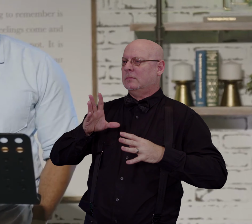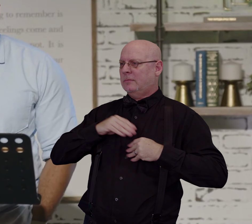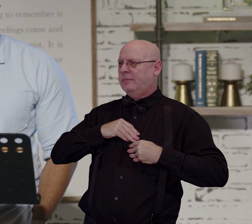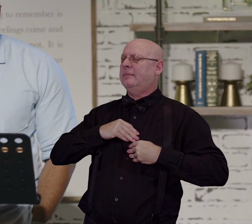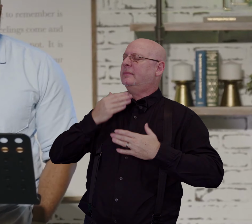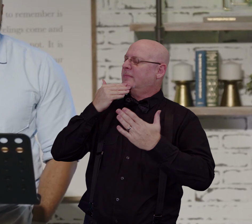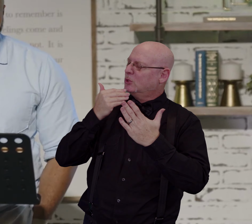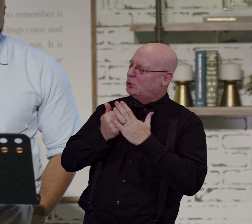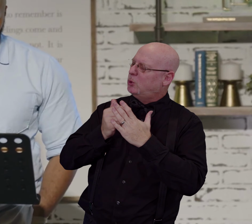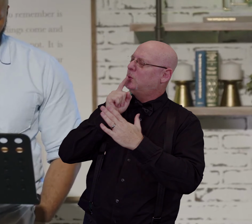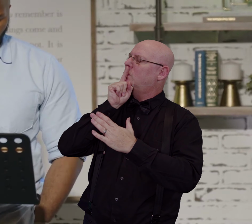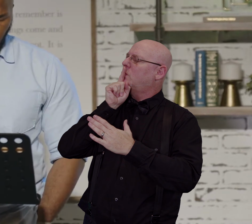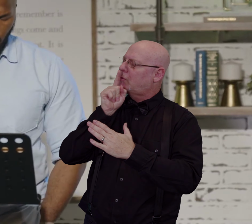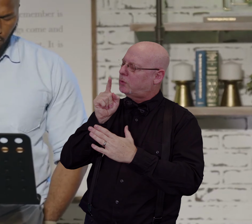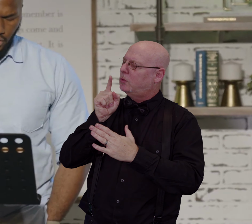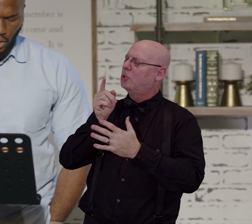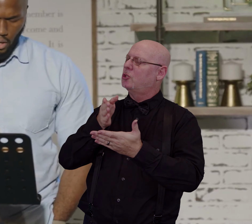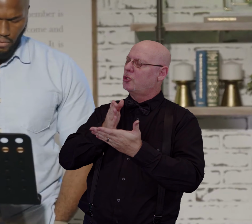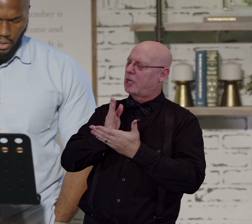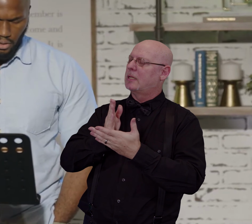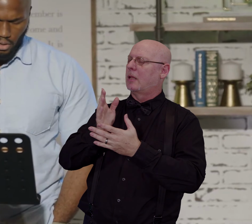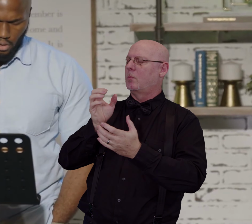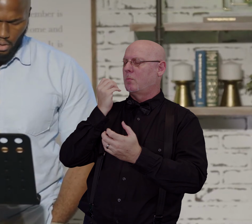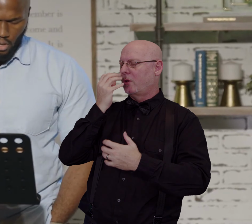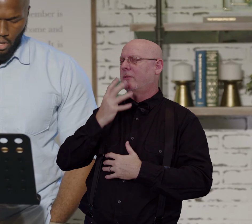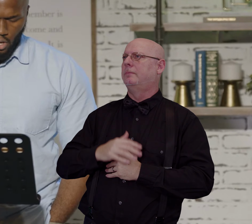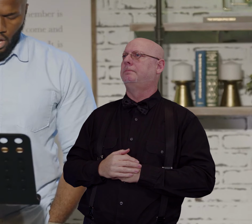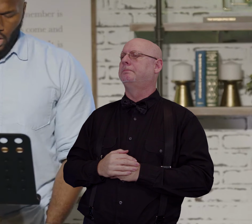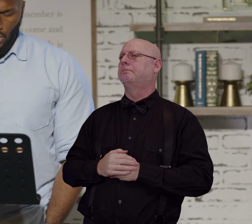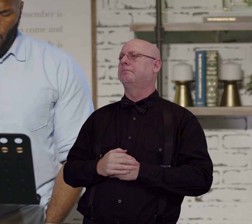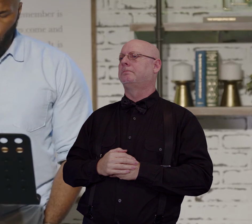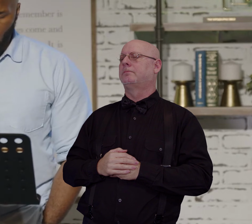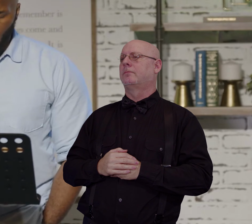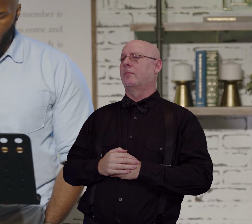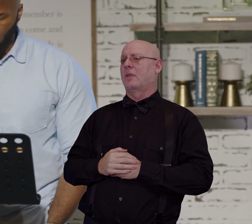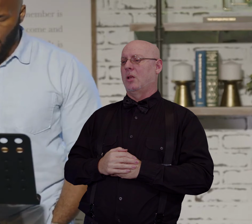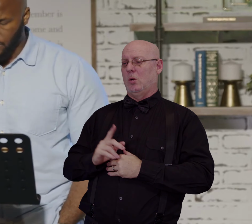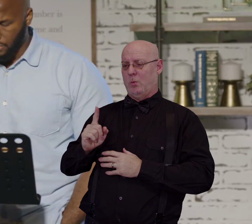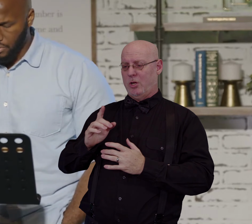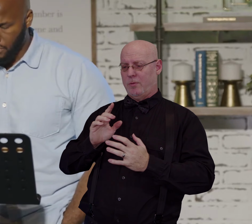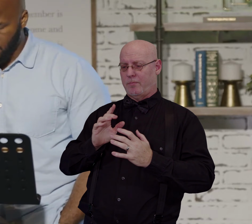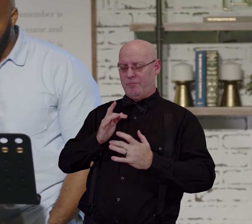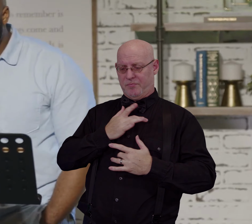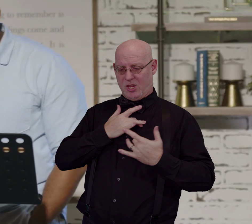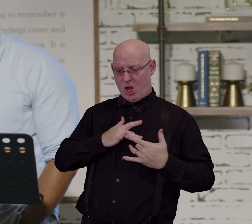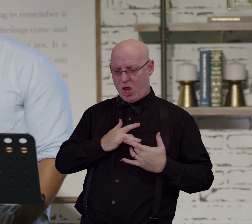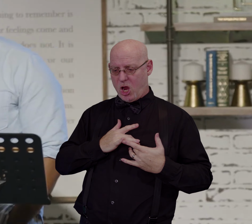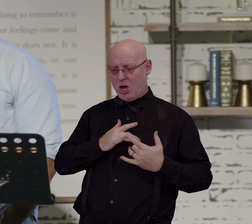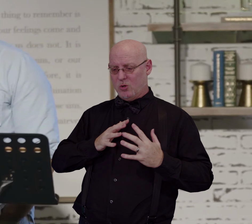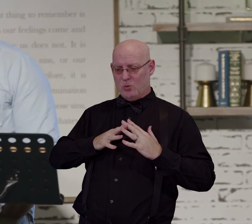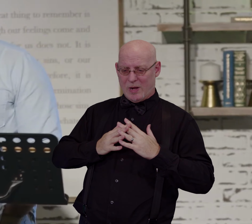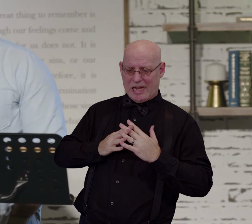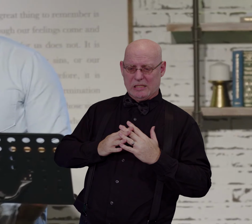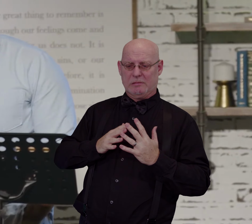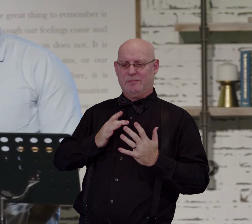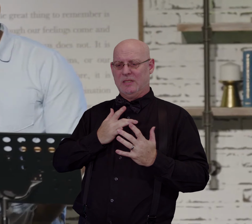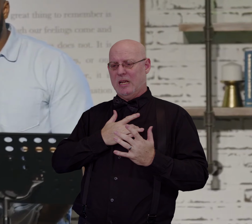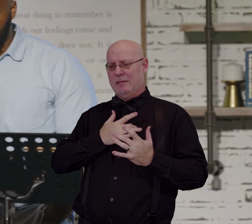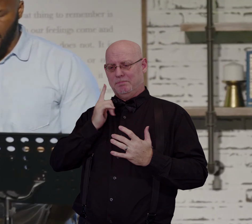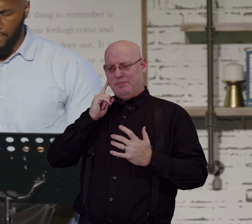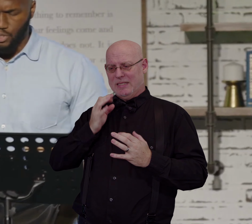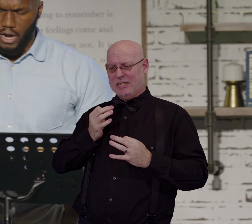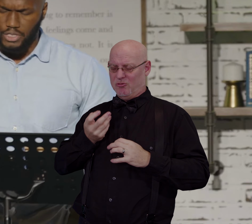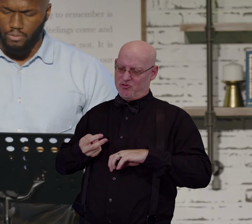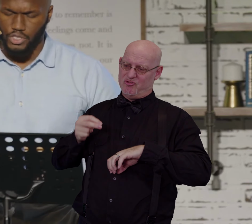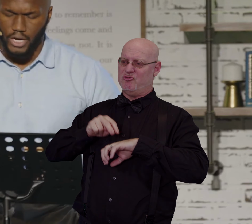it as good and true and just and lovely. And Lord, where our heart wrestles, where our heart desires to